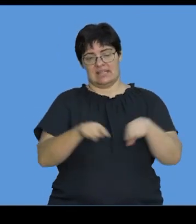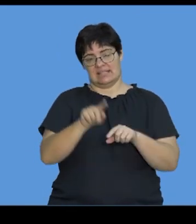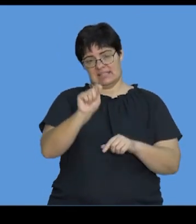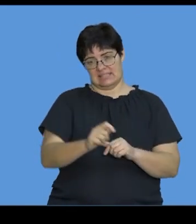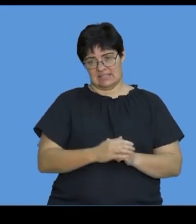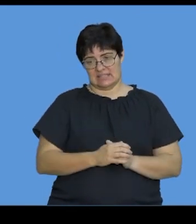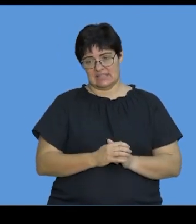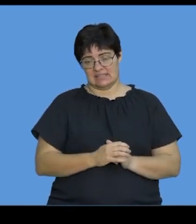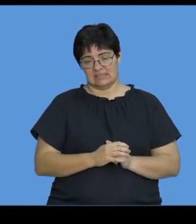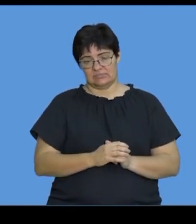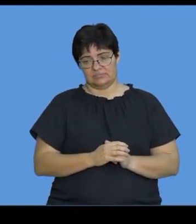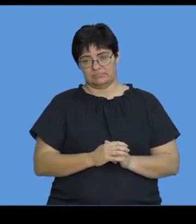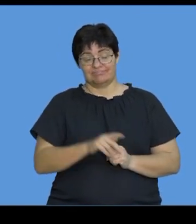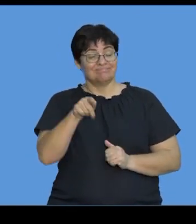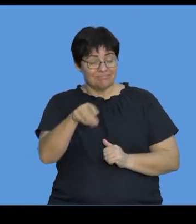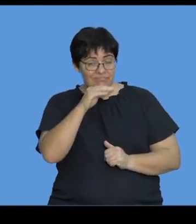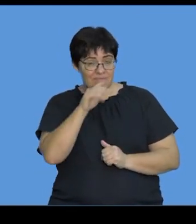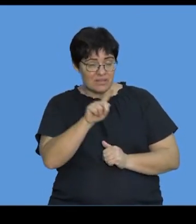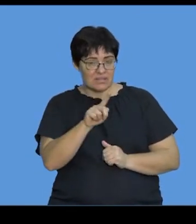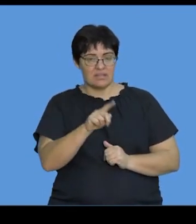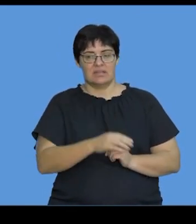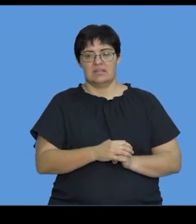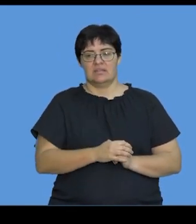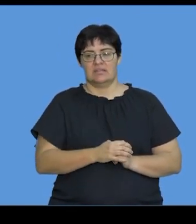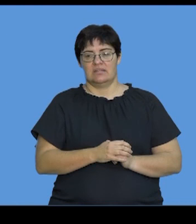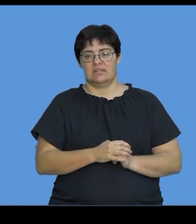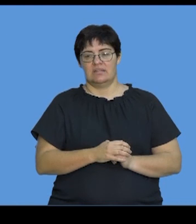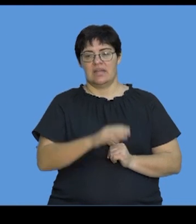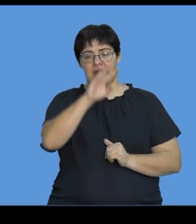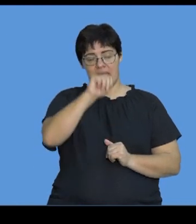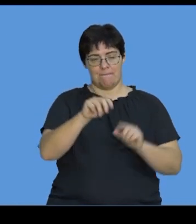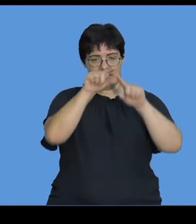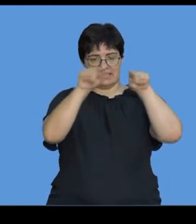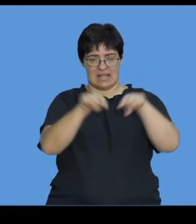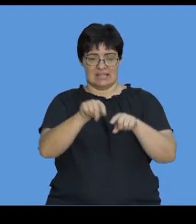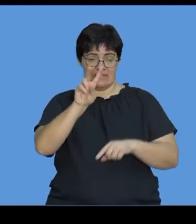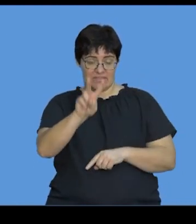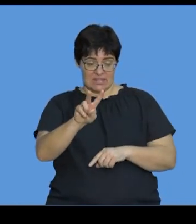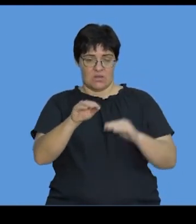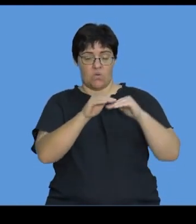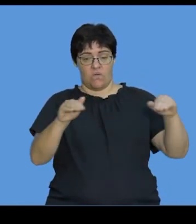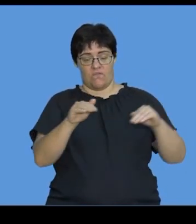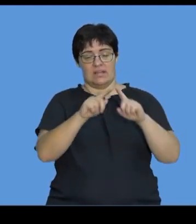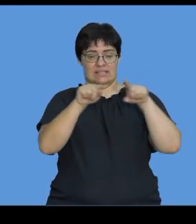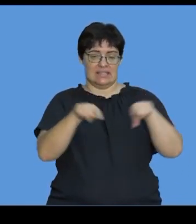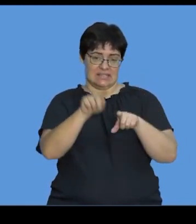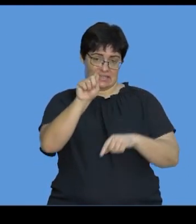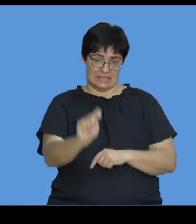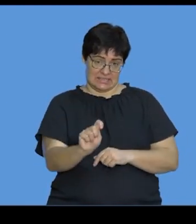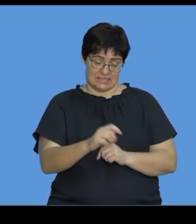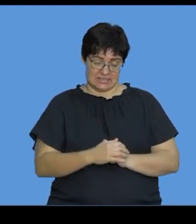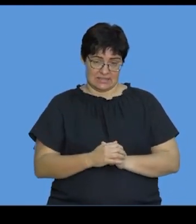velocity minus initial velocity, which is m delta V over delta